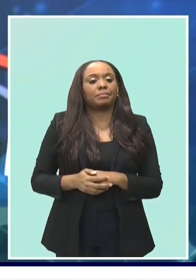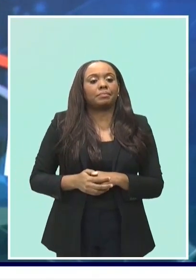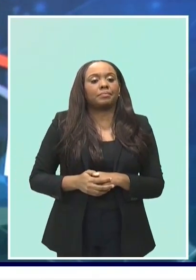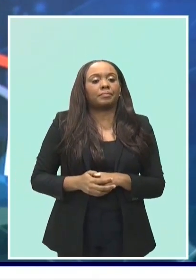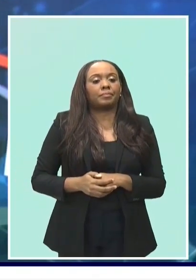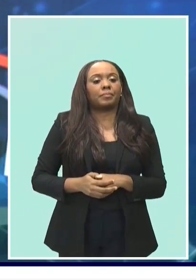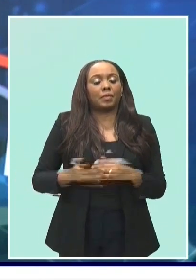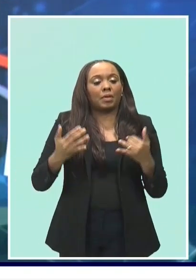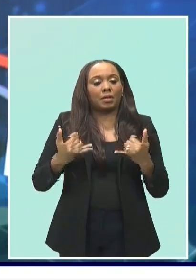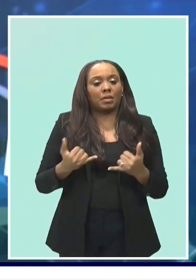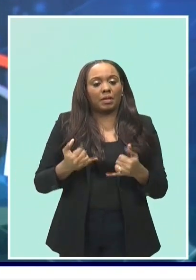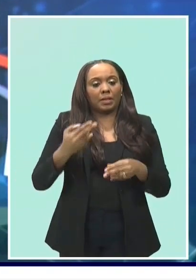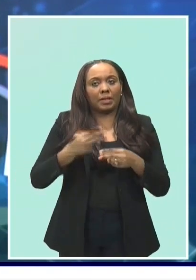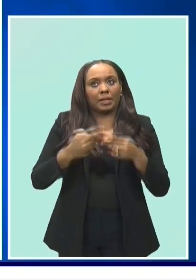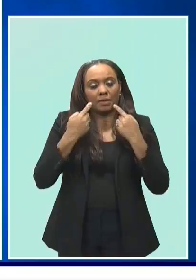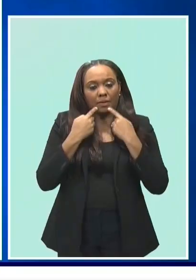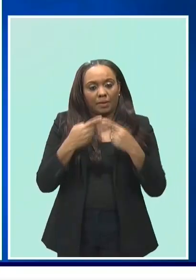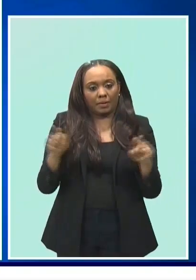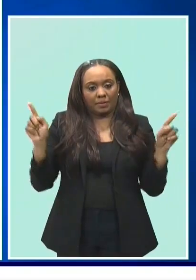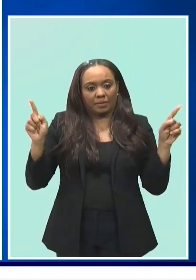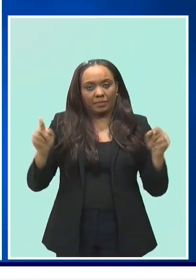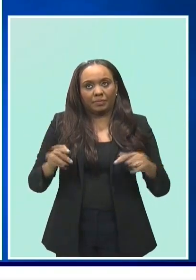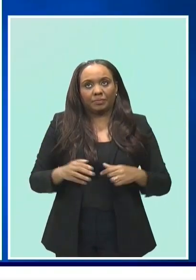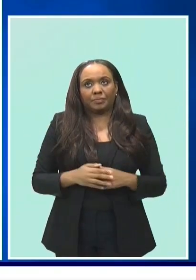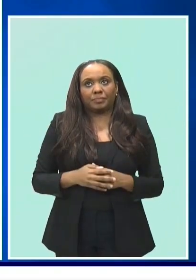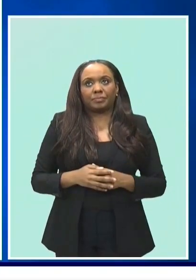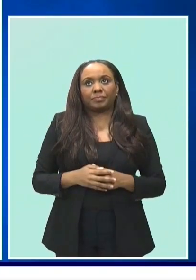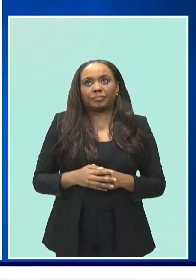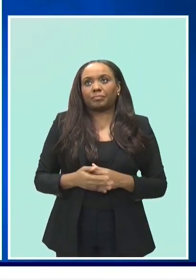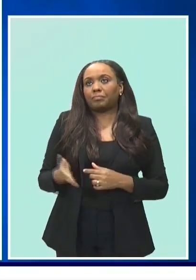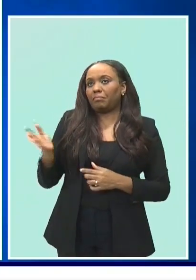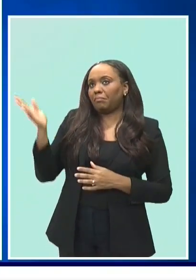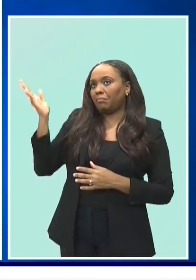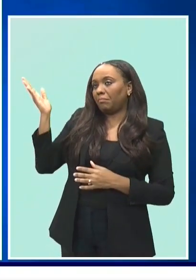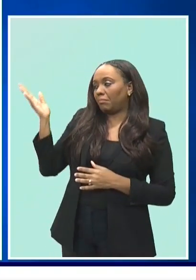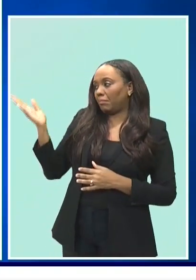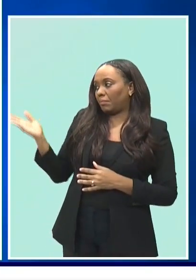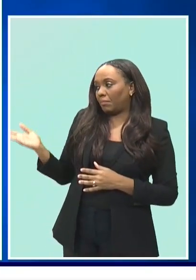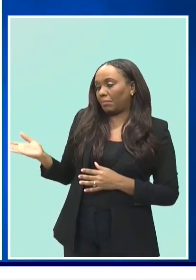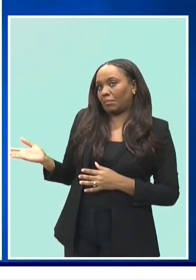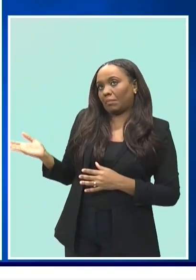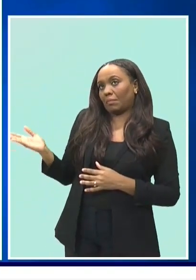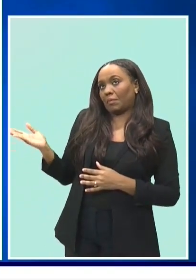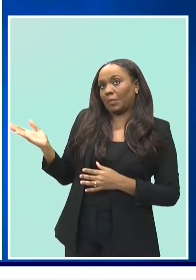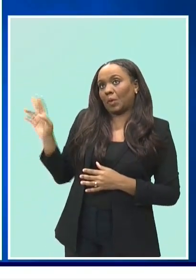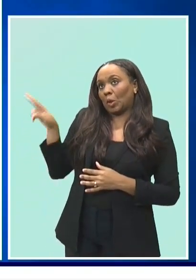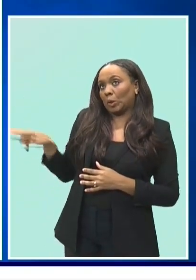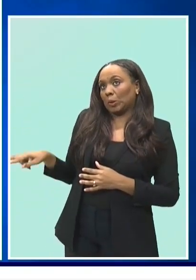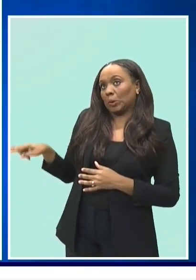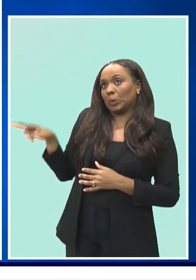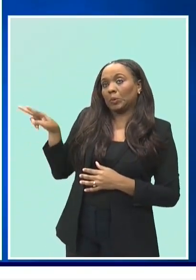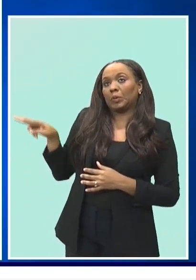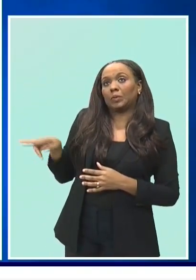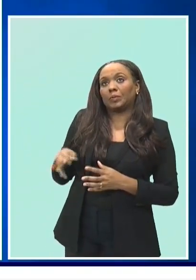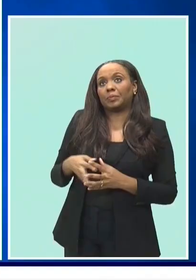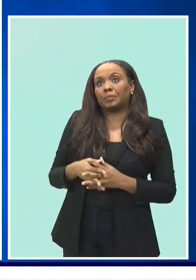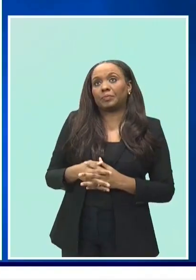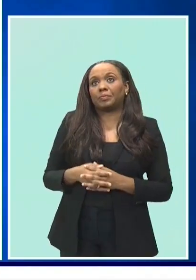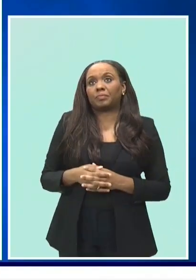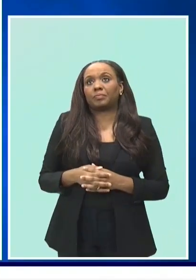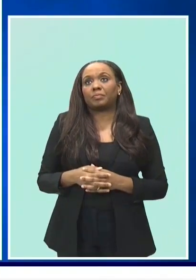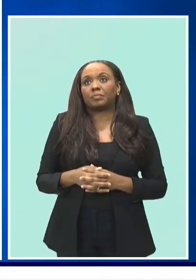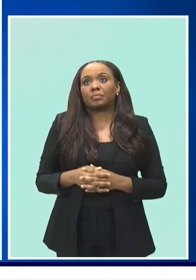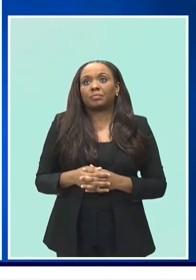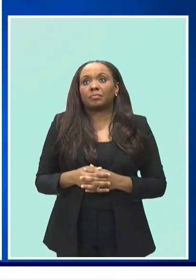Attorney General Dale Marshall. In the Court of Appeal, those judges are Justice Rajendra Narain, a judge in Trinidad and Tobago,